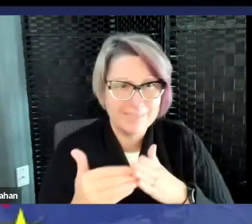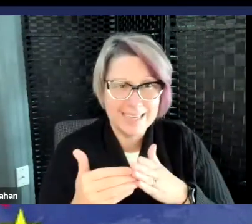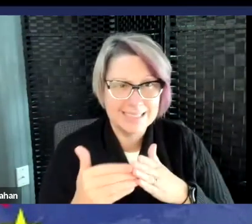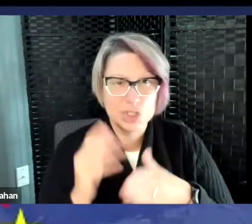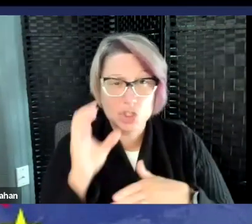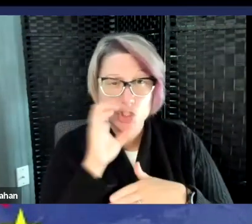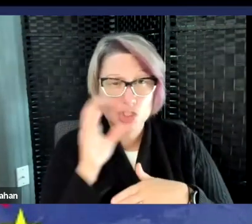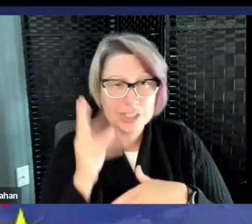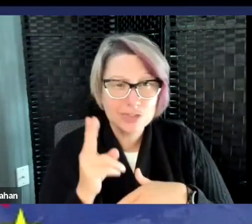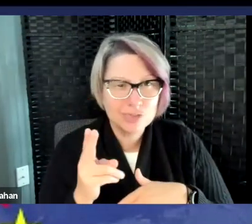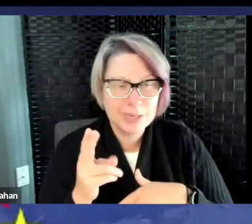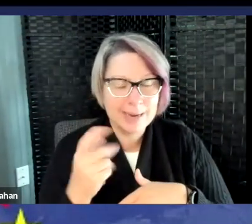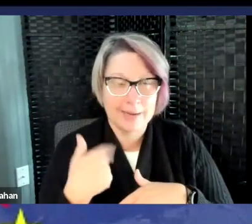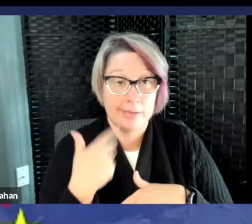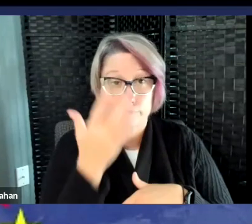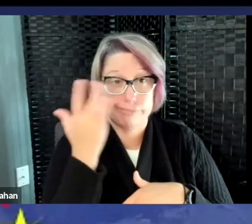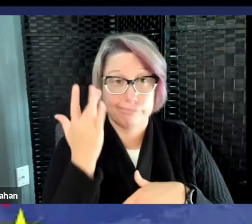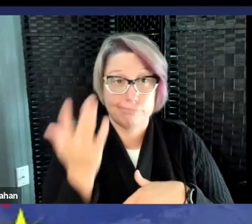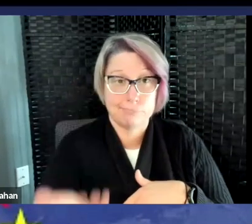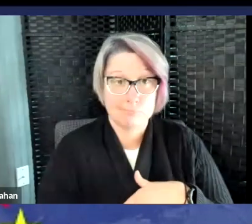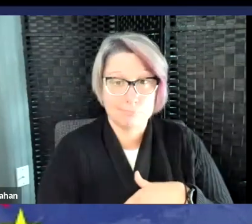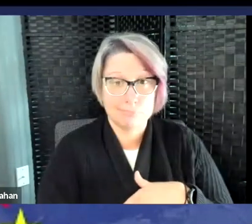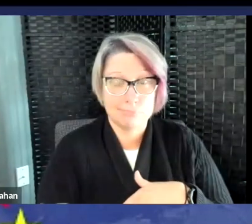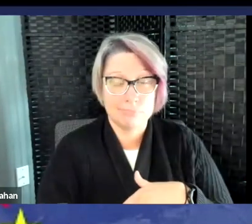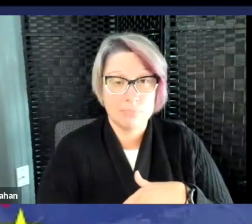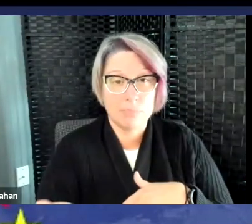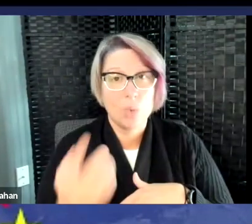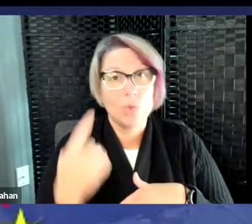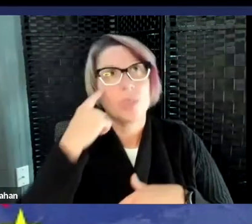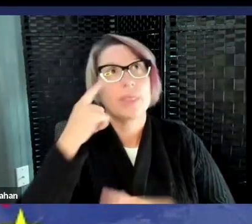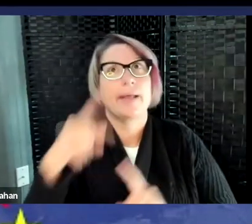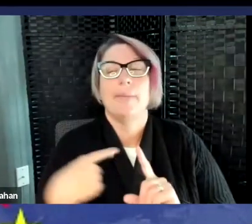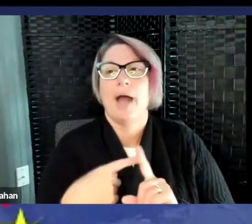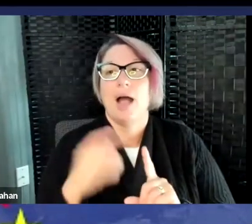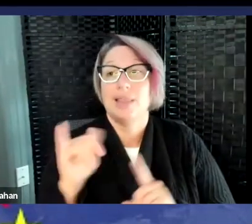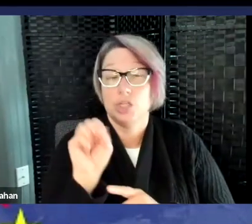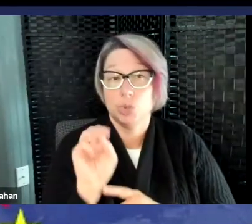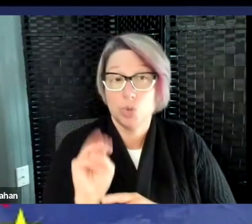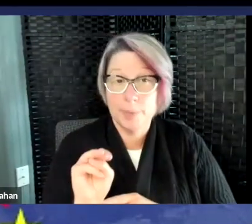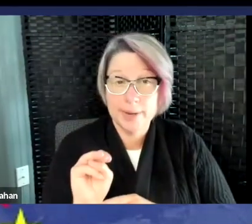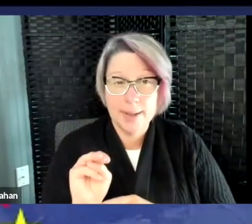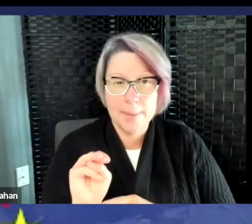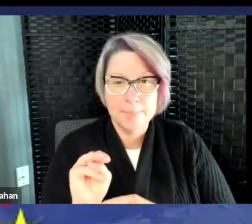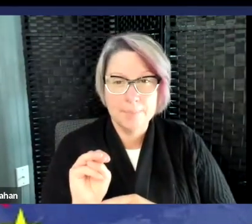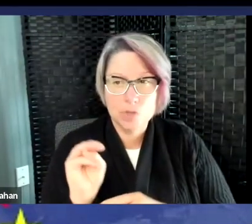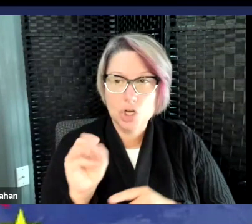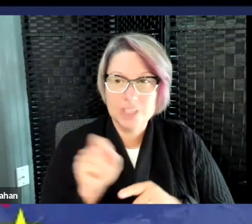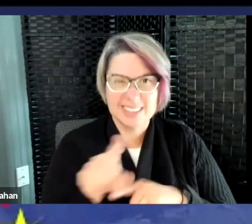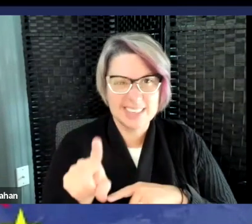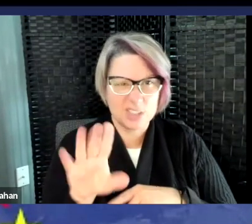the time. Right. And that's one, because when you think about like social media, you're sending things to your